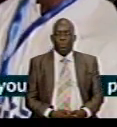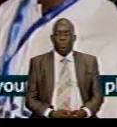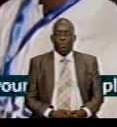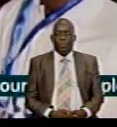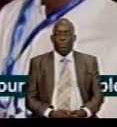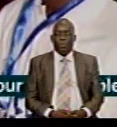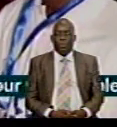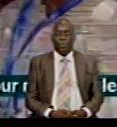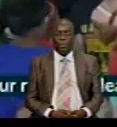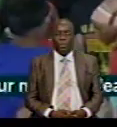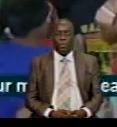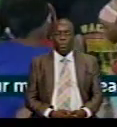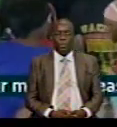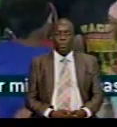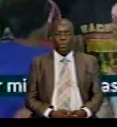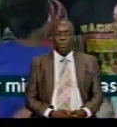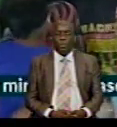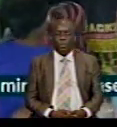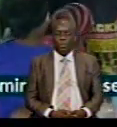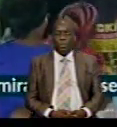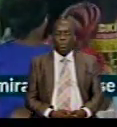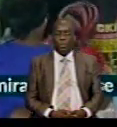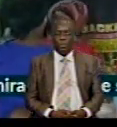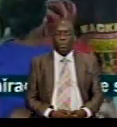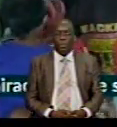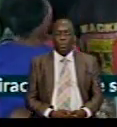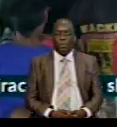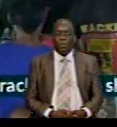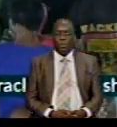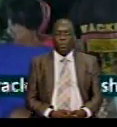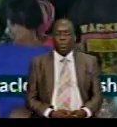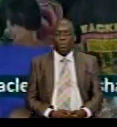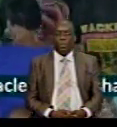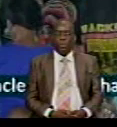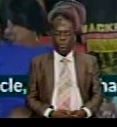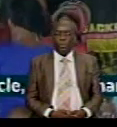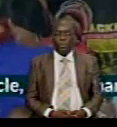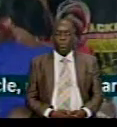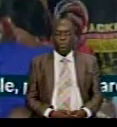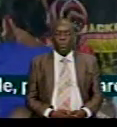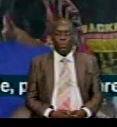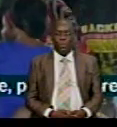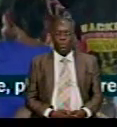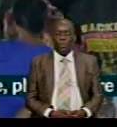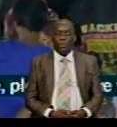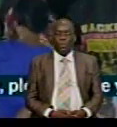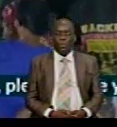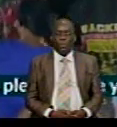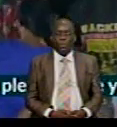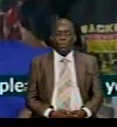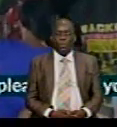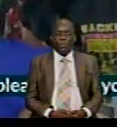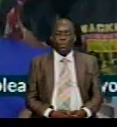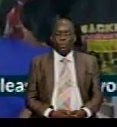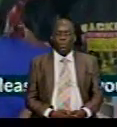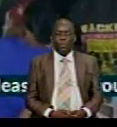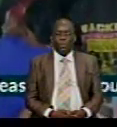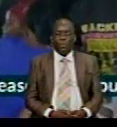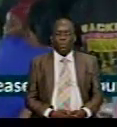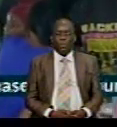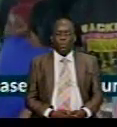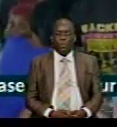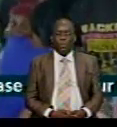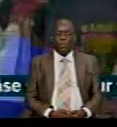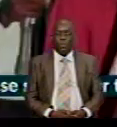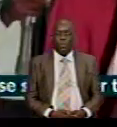Oui, le frère, il souffrait d'une maladie, ne pouvait pas parler, ça c'était l'AVC, il ne parlait pas, il ne marchait pas, mais aujourd'hui, par